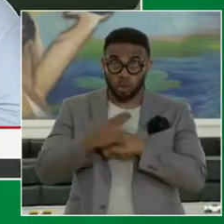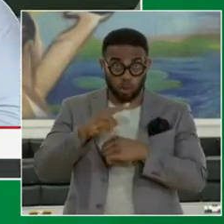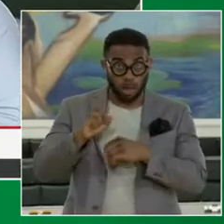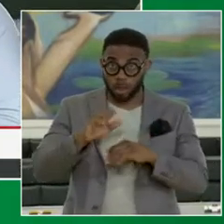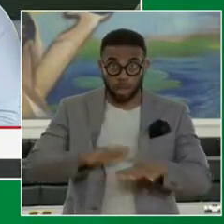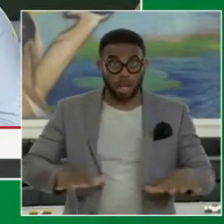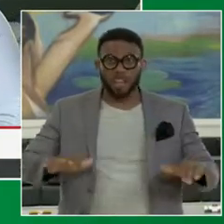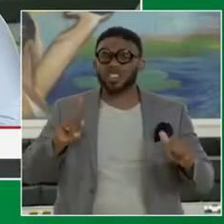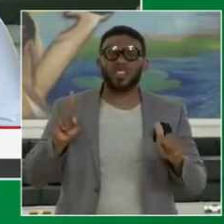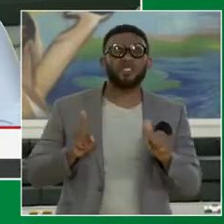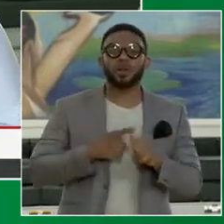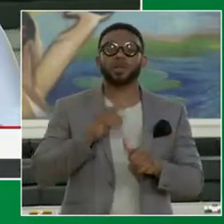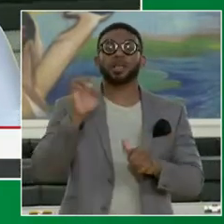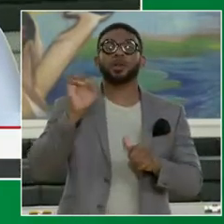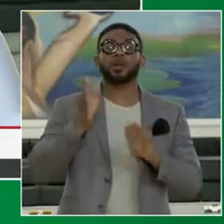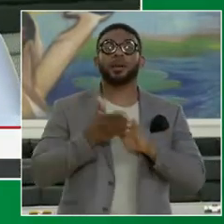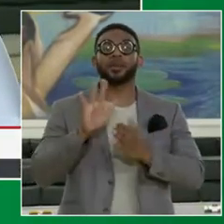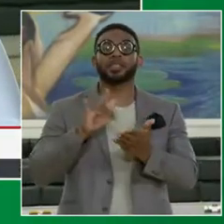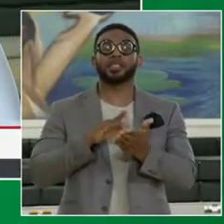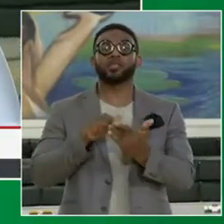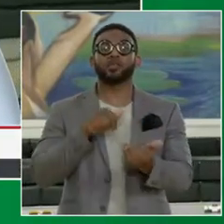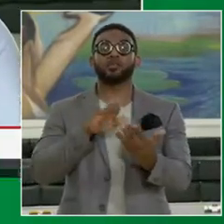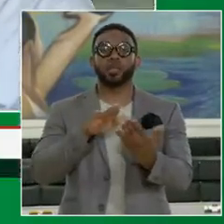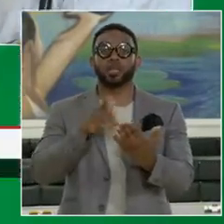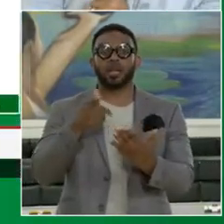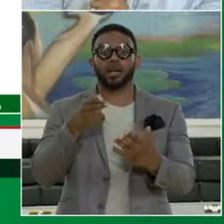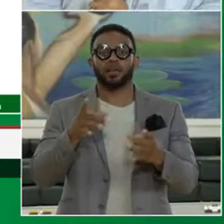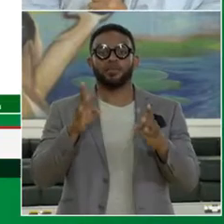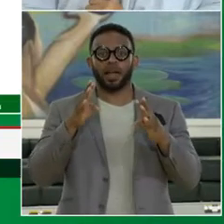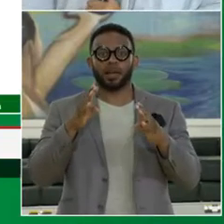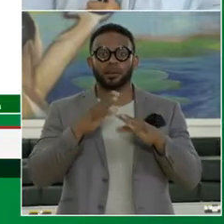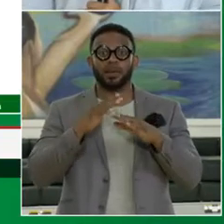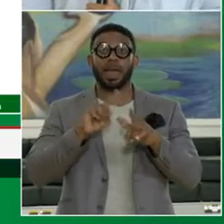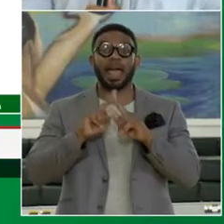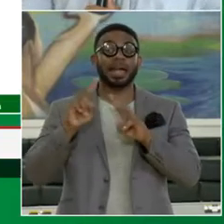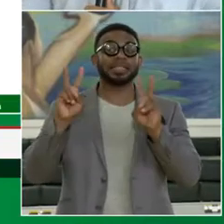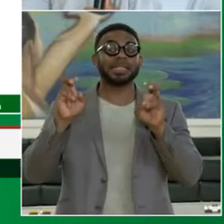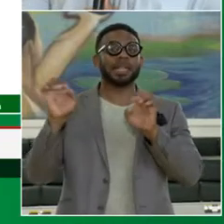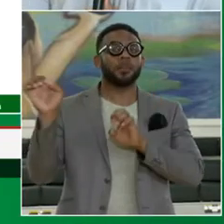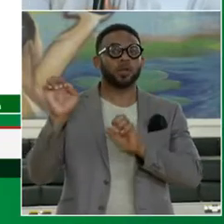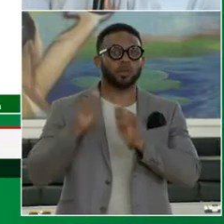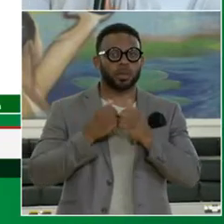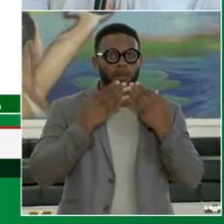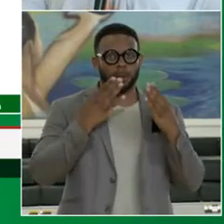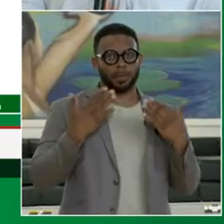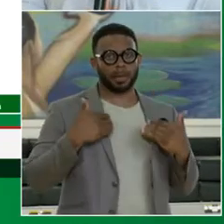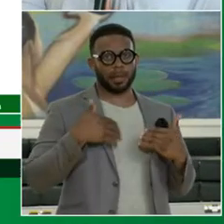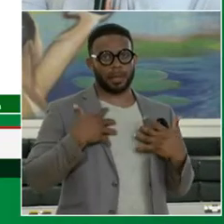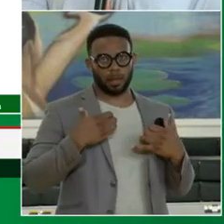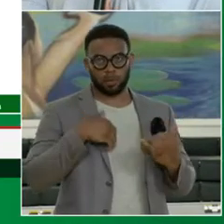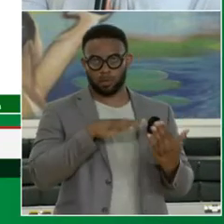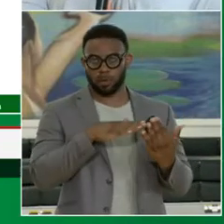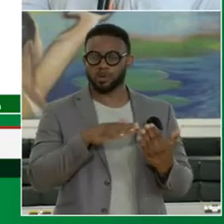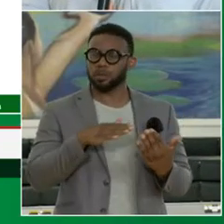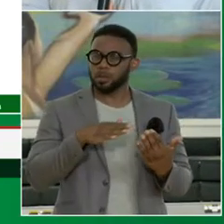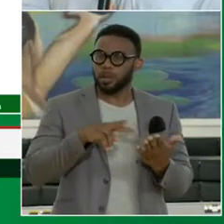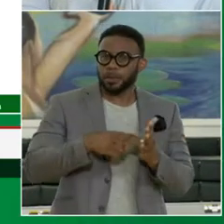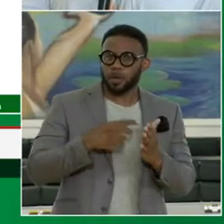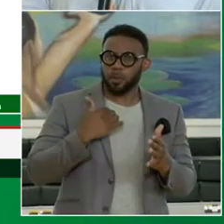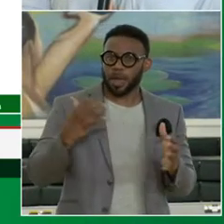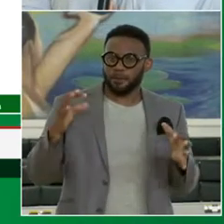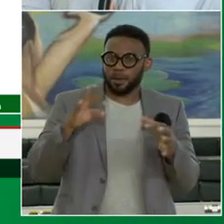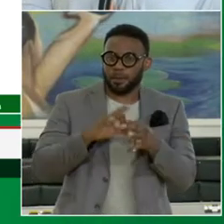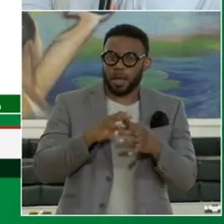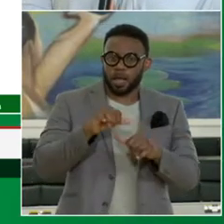emergency operations center to address gun violence prevention as an emergency with a public health approach. So essentially, we have